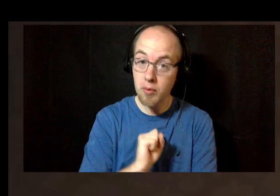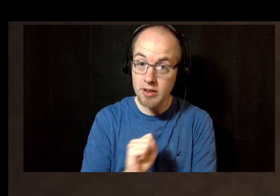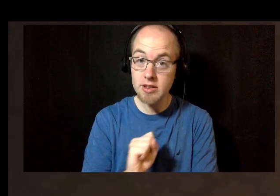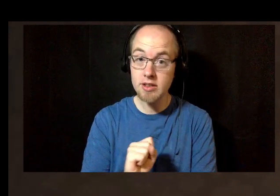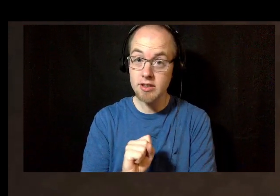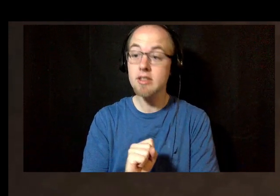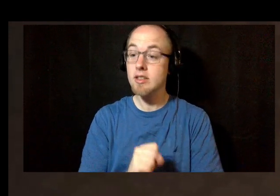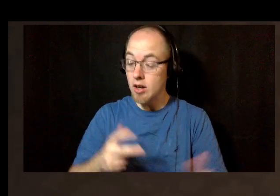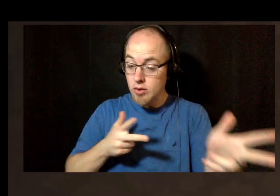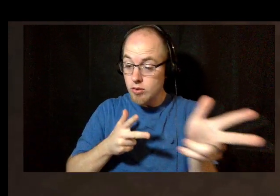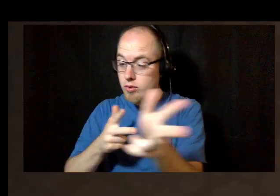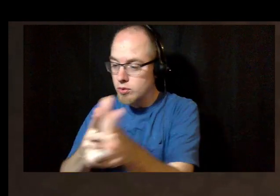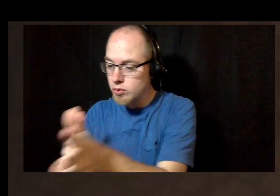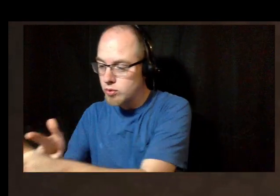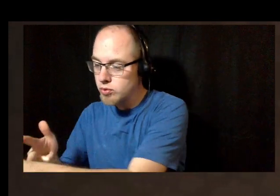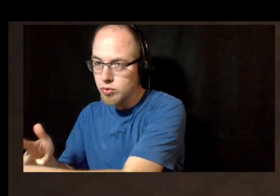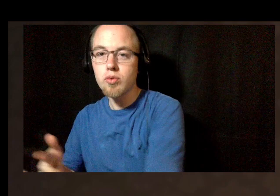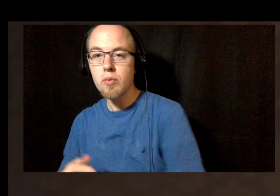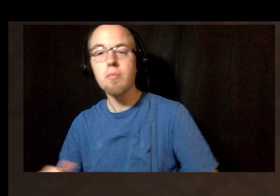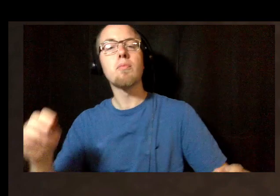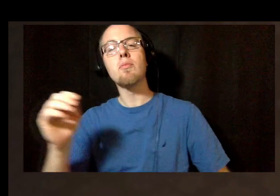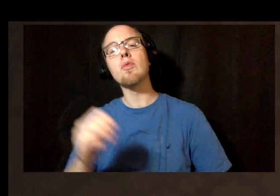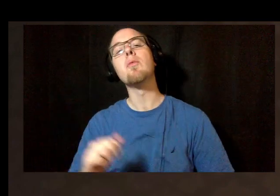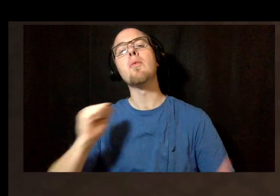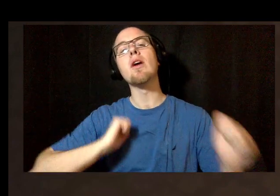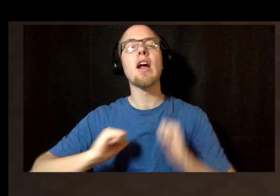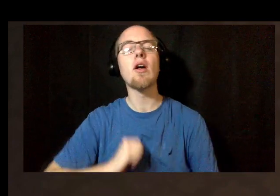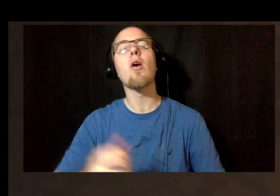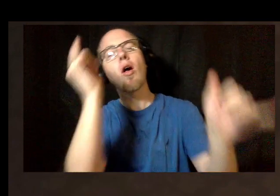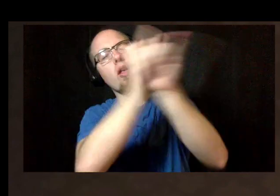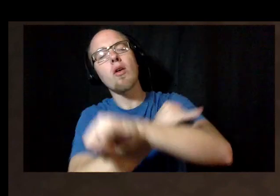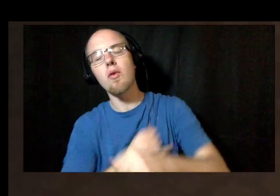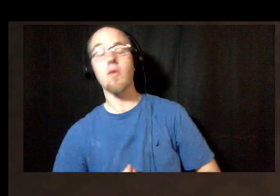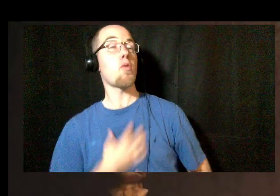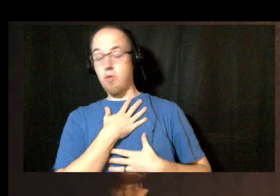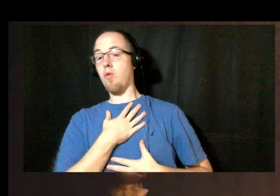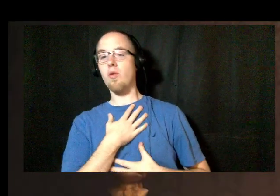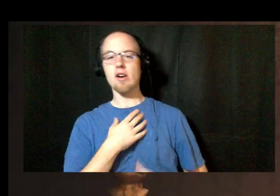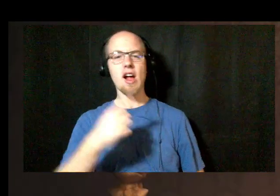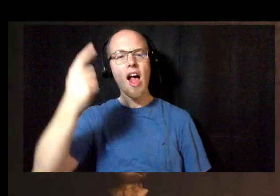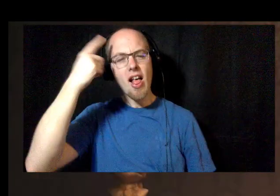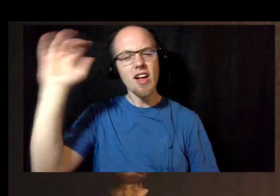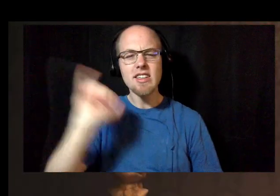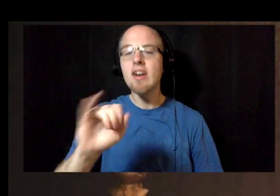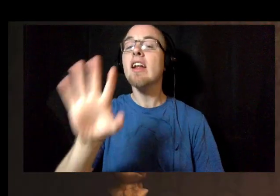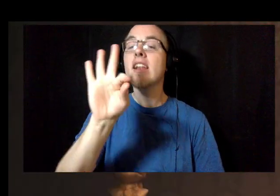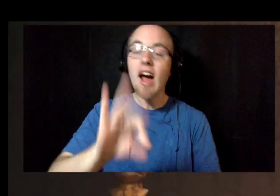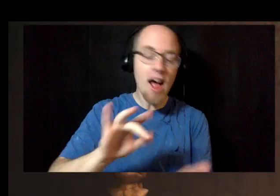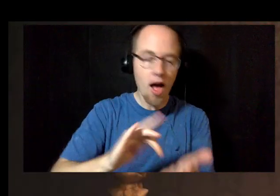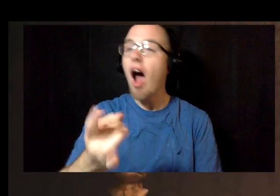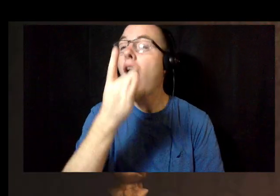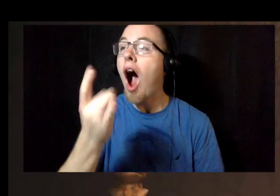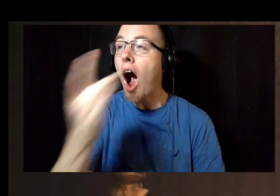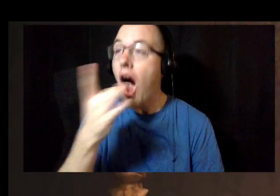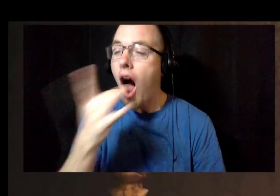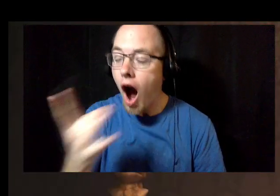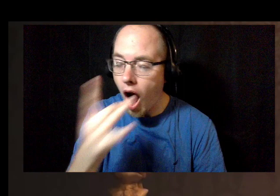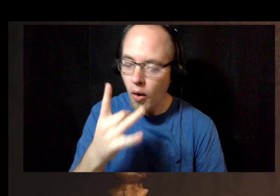pretend you're wasted. Oh, the buzz! It's like shelving 9 pills at once. It's fucking